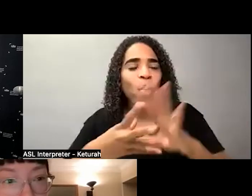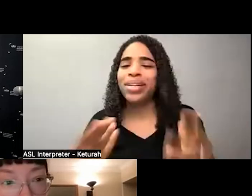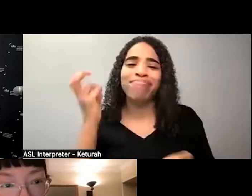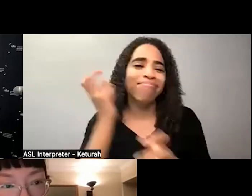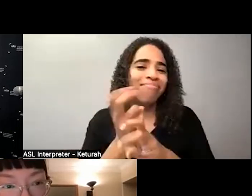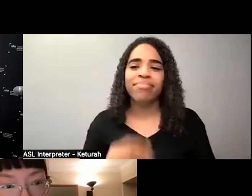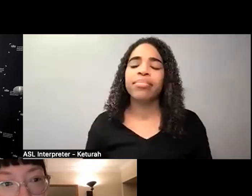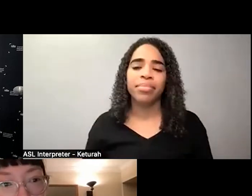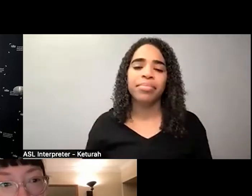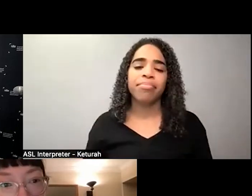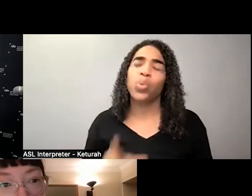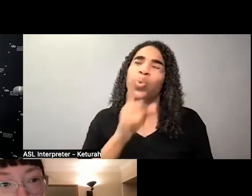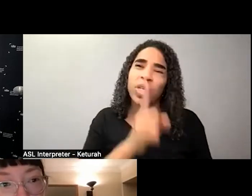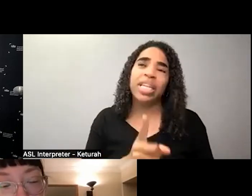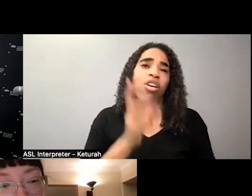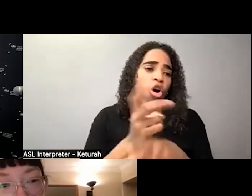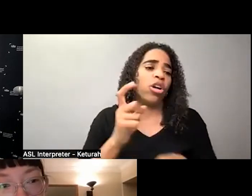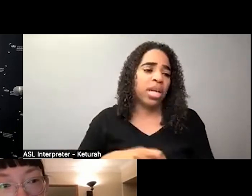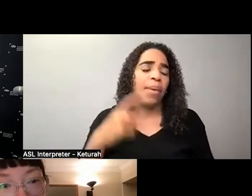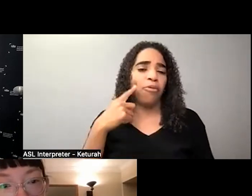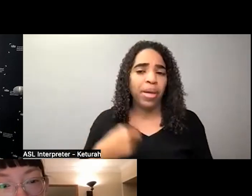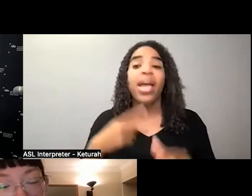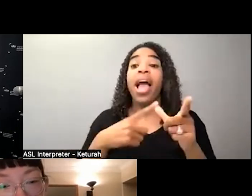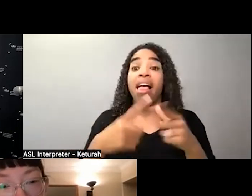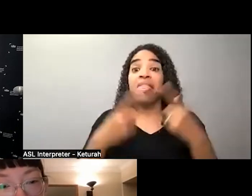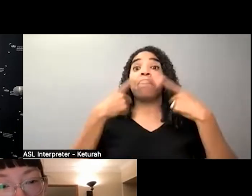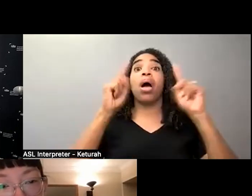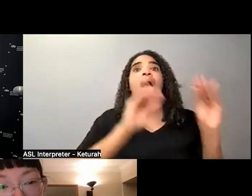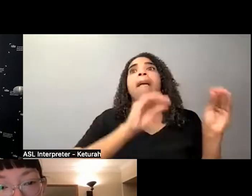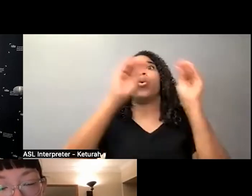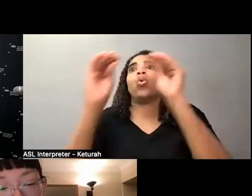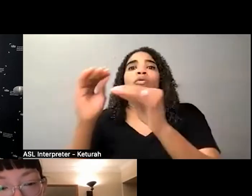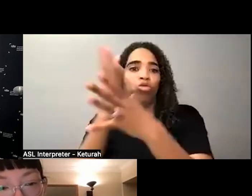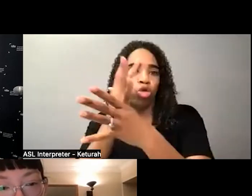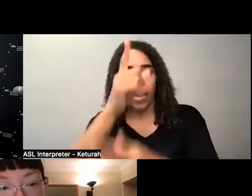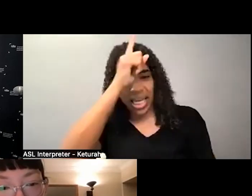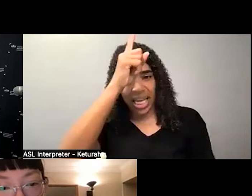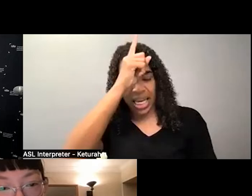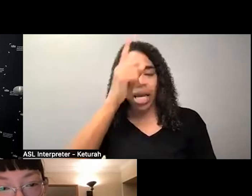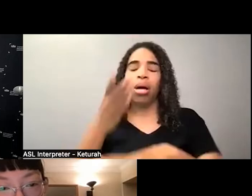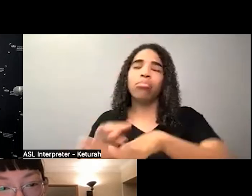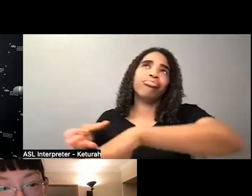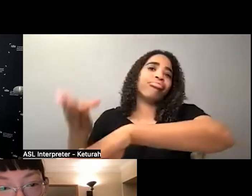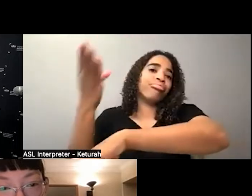time. And then I managed to move to Germany, which was a much better,